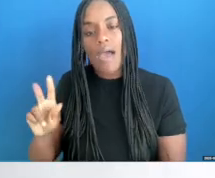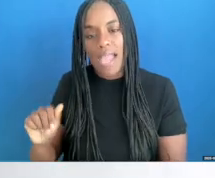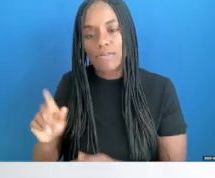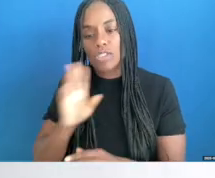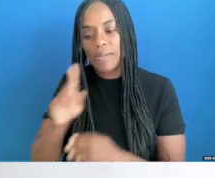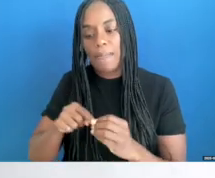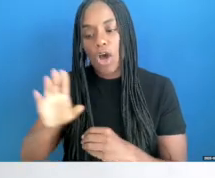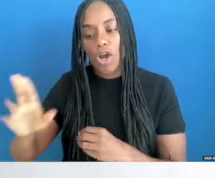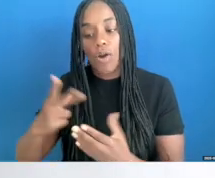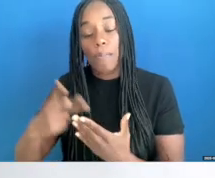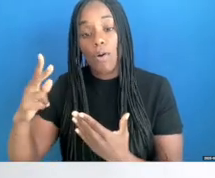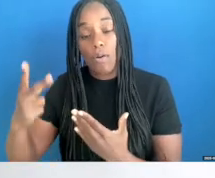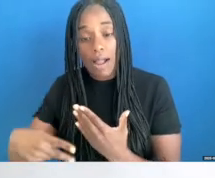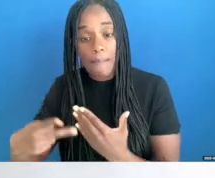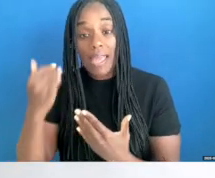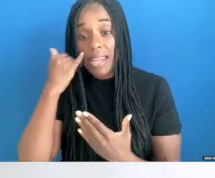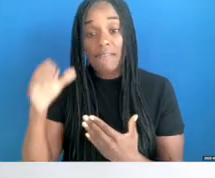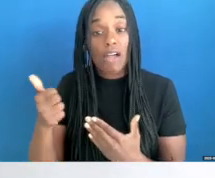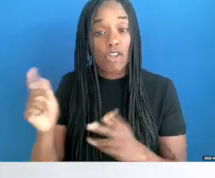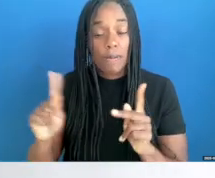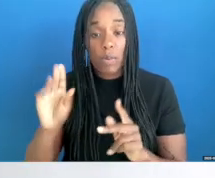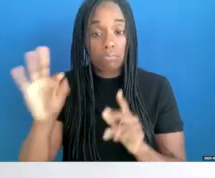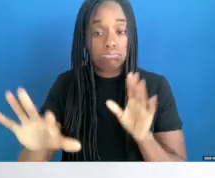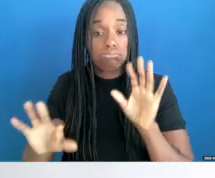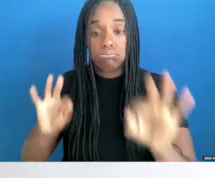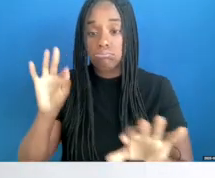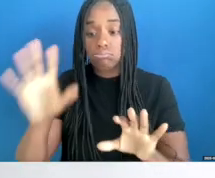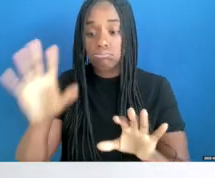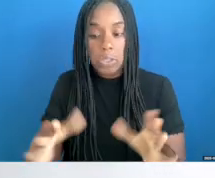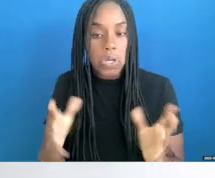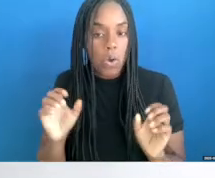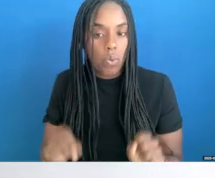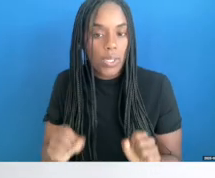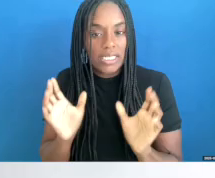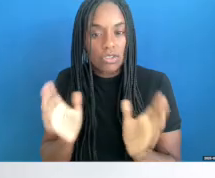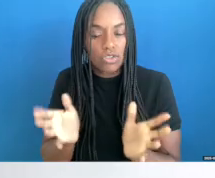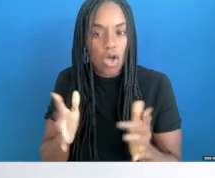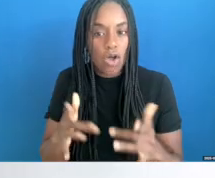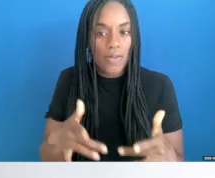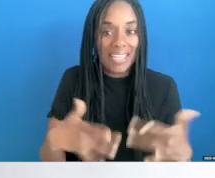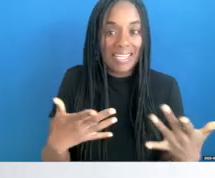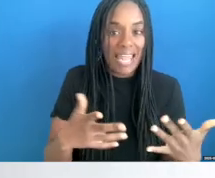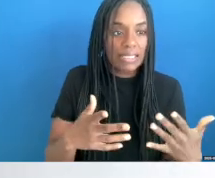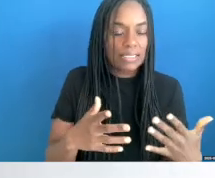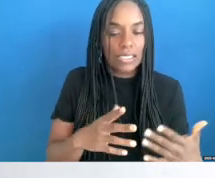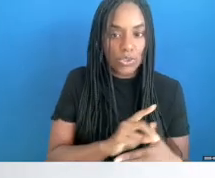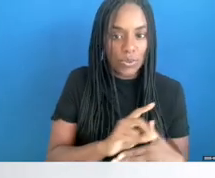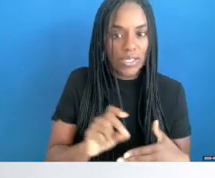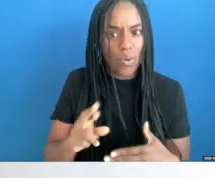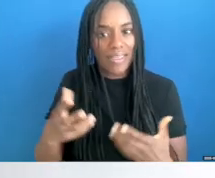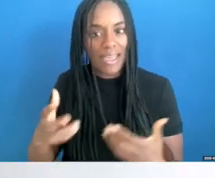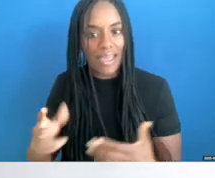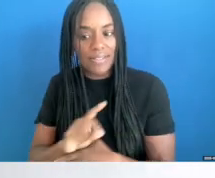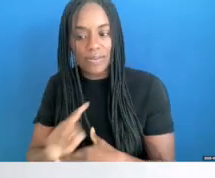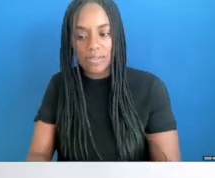to pipe in for your program specific information, please do on the light duty side, and we can talk heavy duty during that part of the presentation. Thank